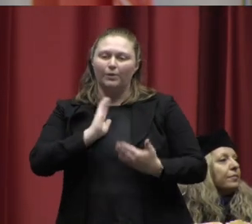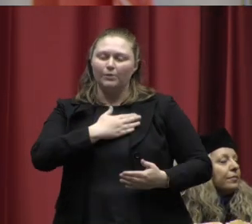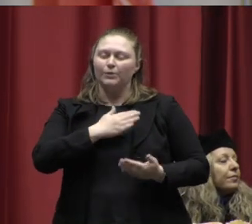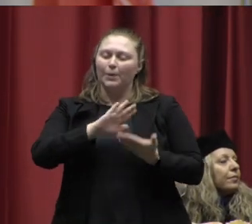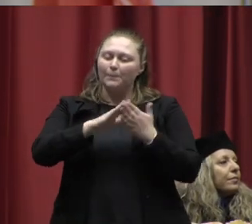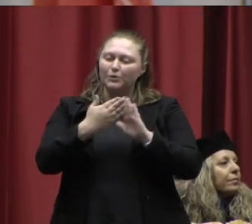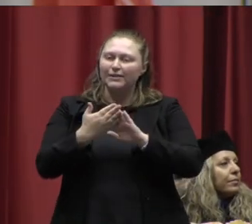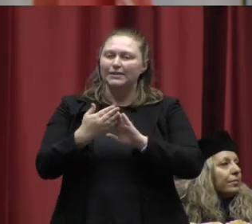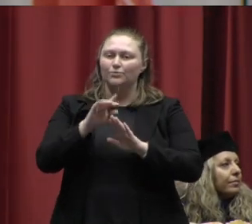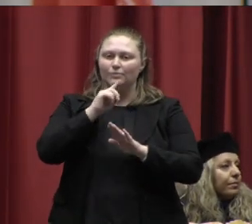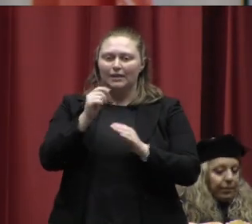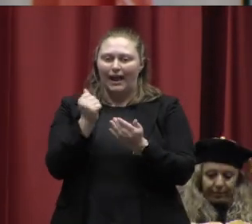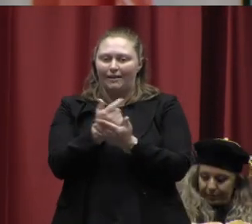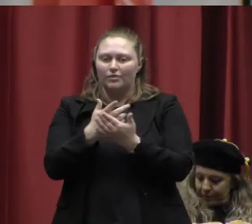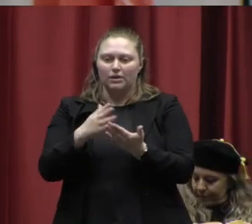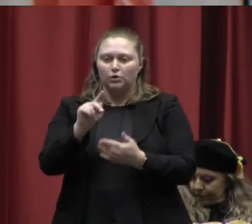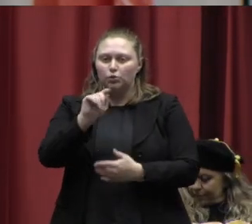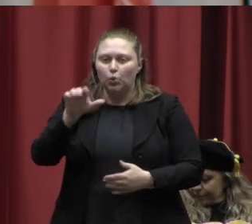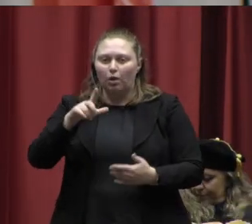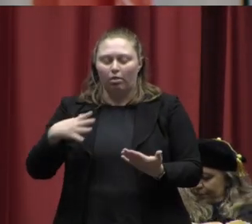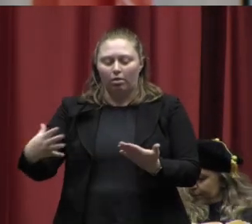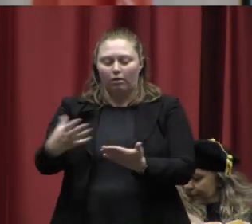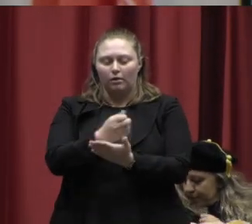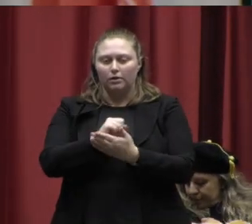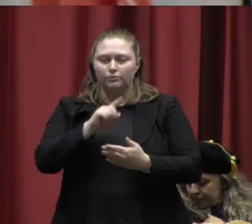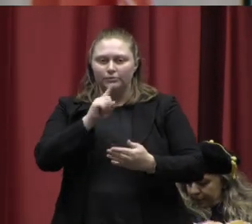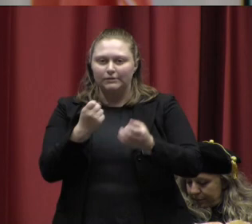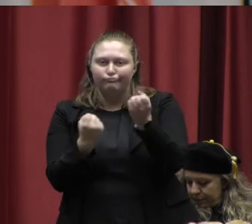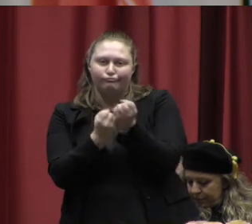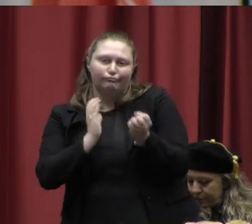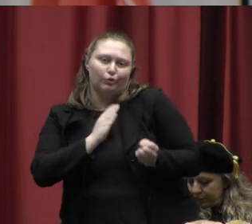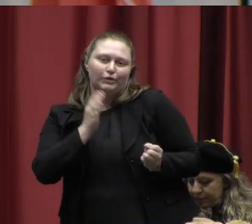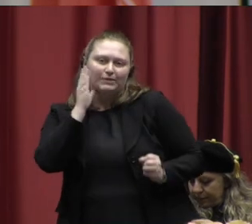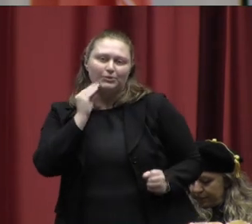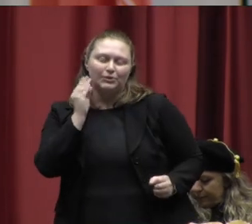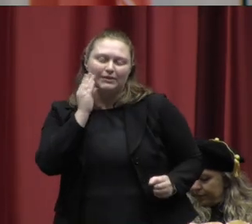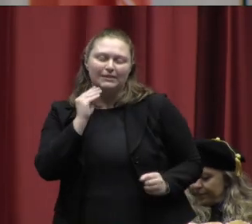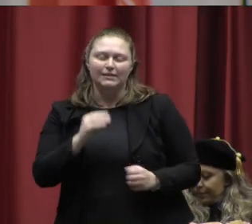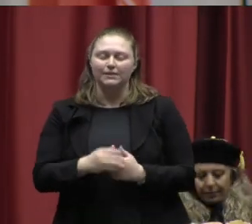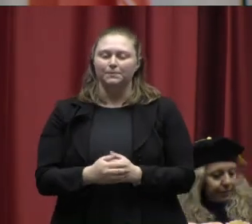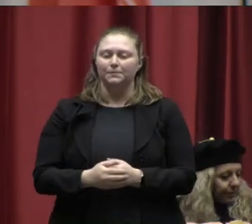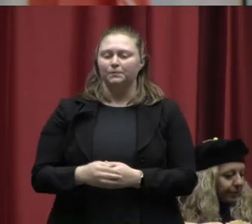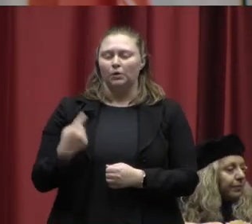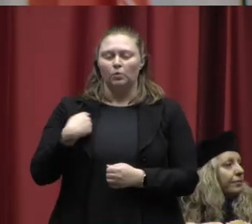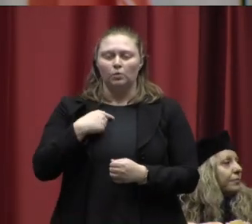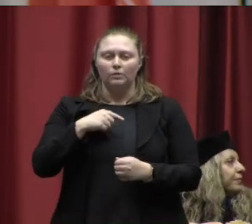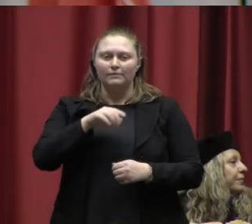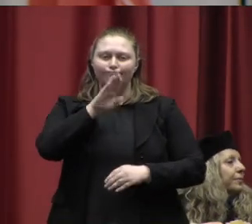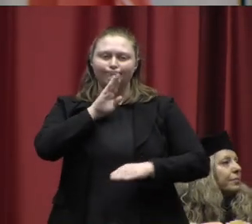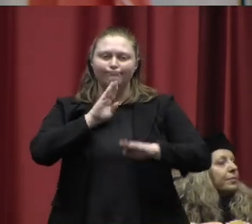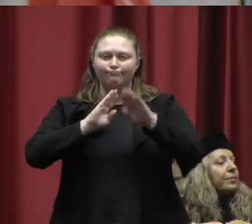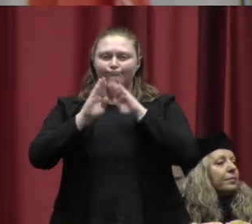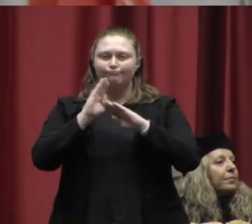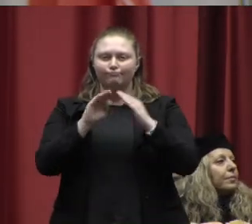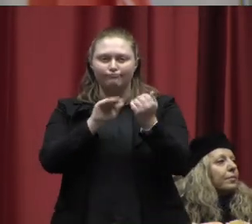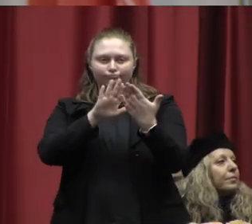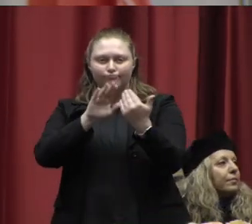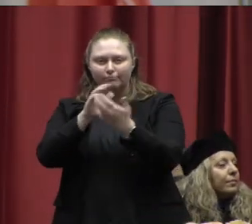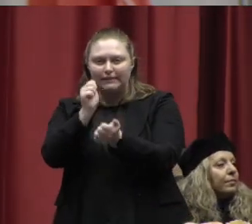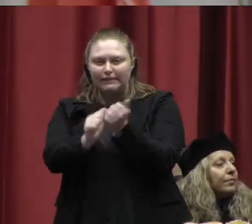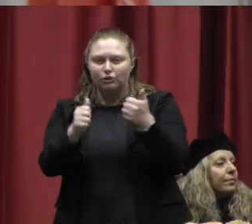us. We did all of this while battling an invisible barrier and surviving the end of the